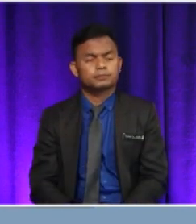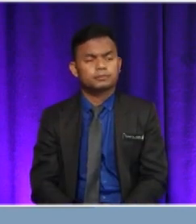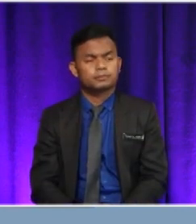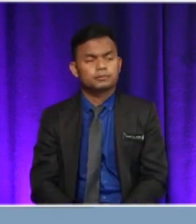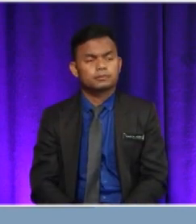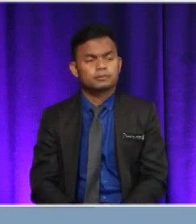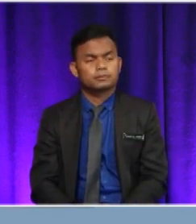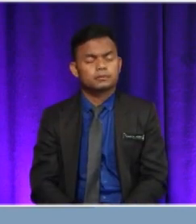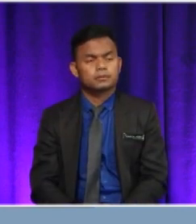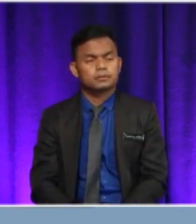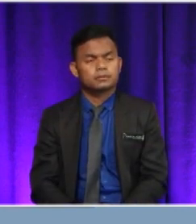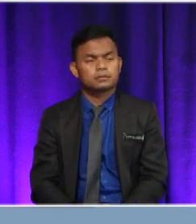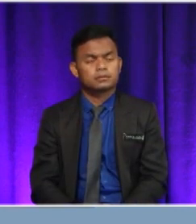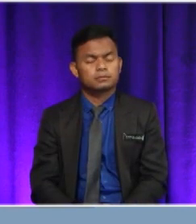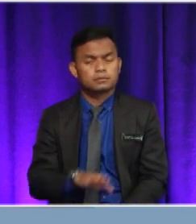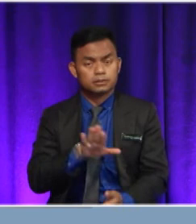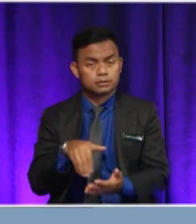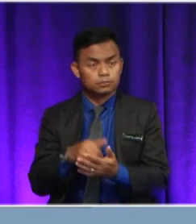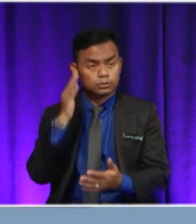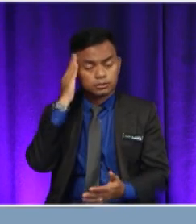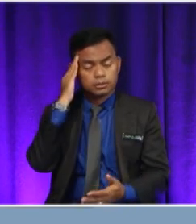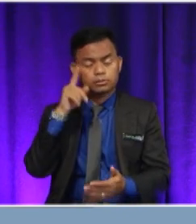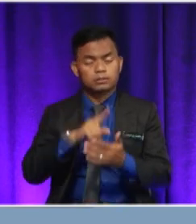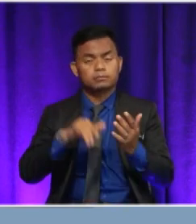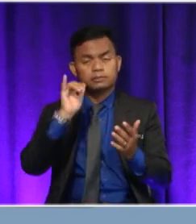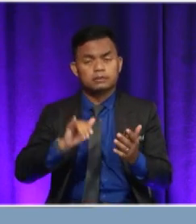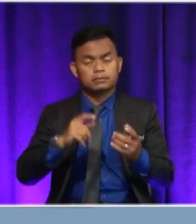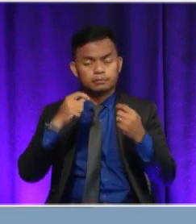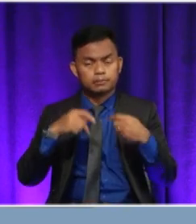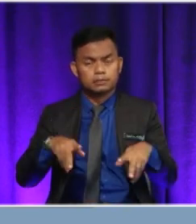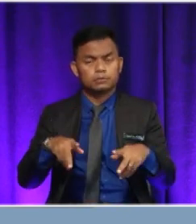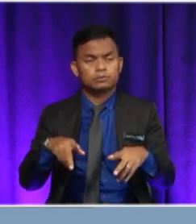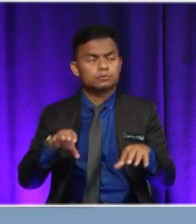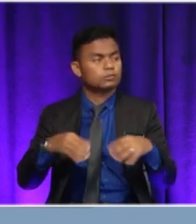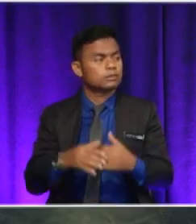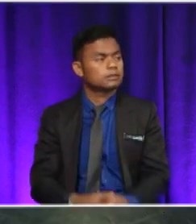is someone who shows somebody else where to go. Right. Okay, that so